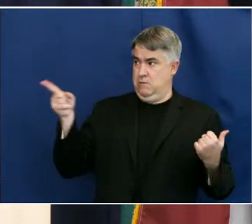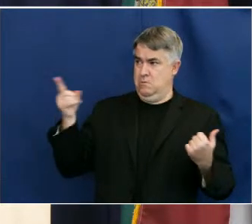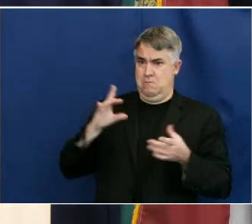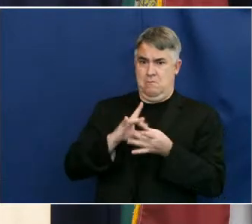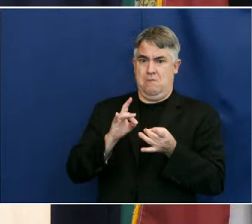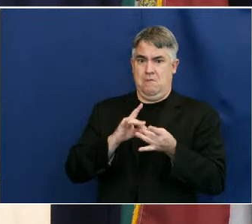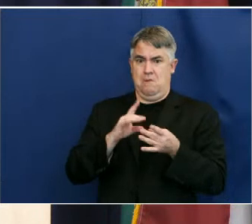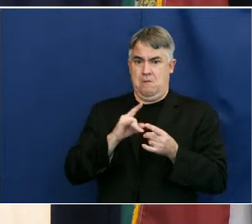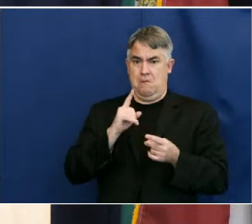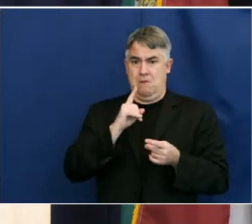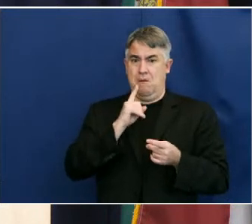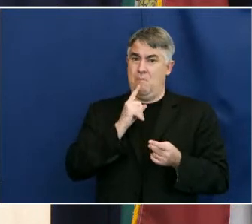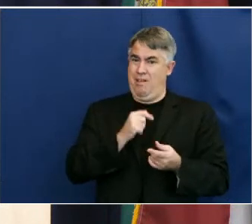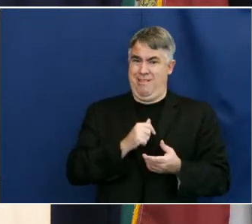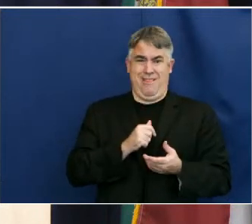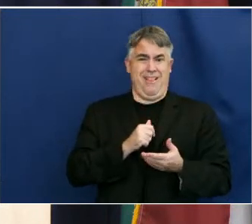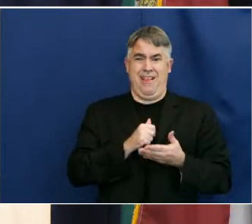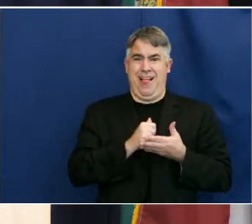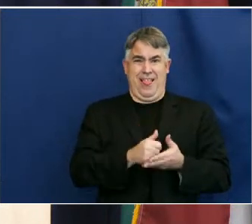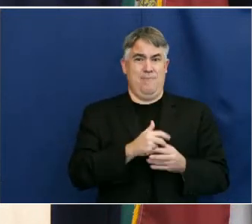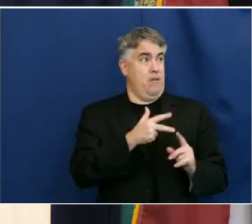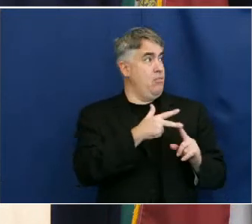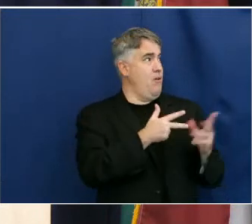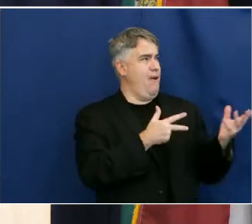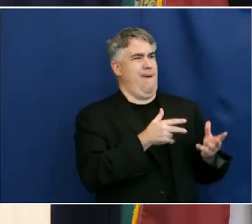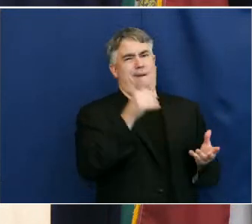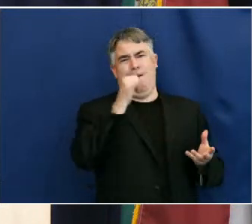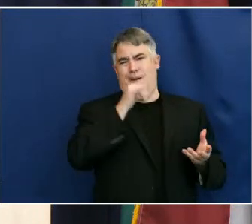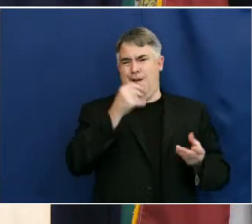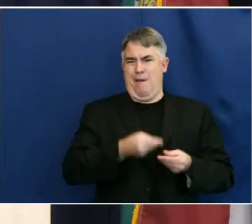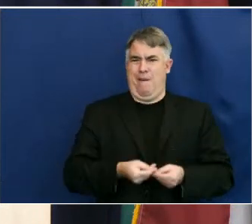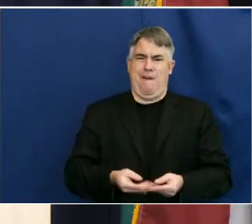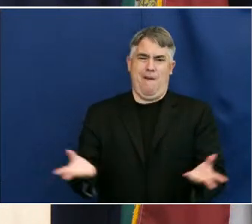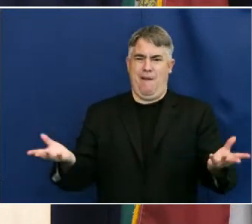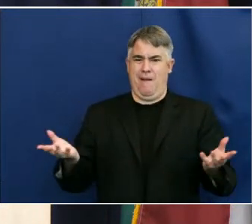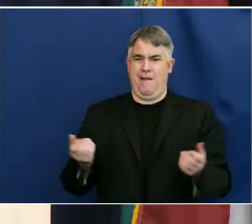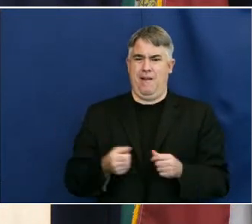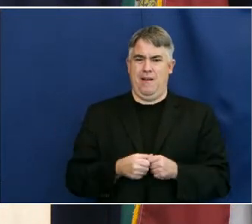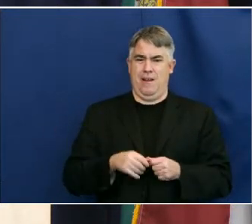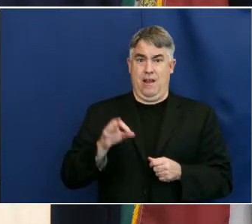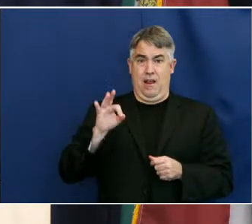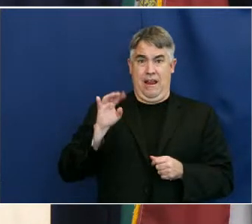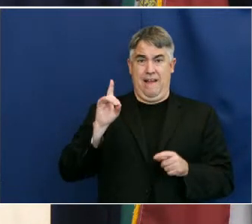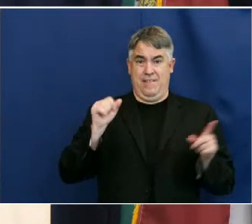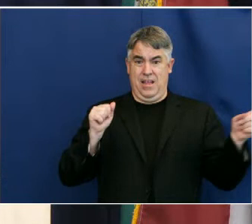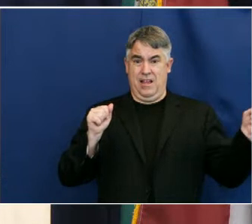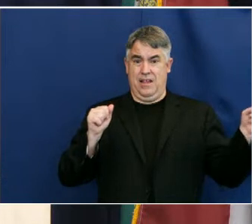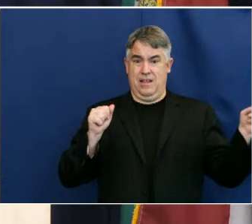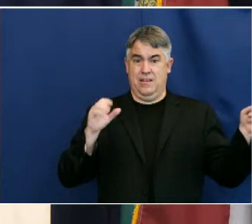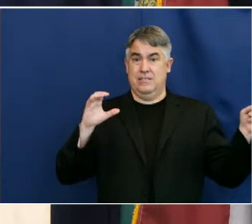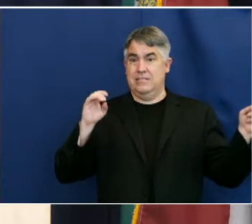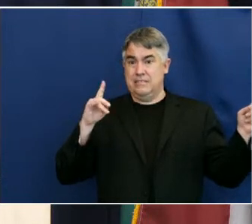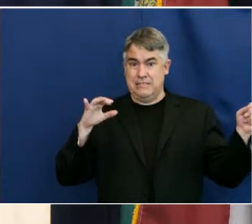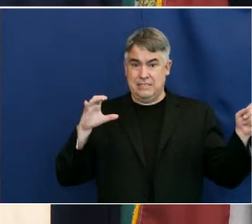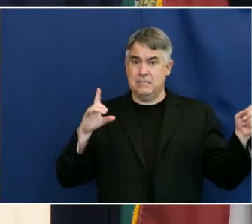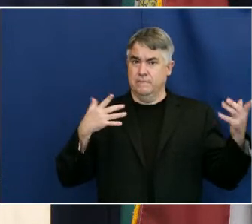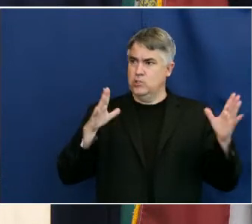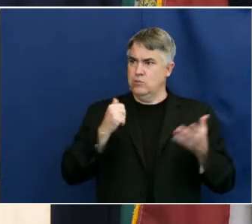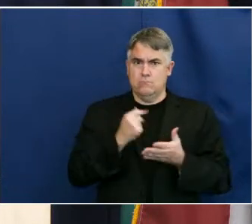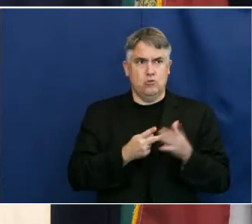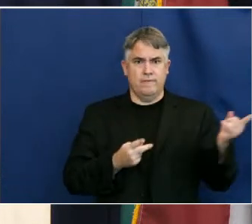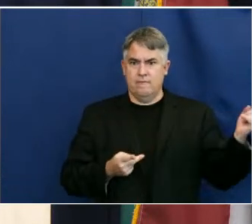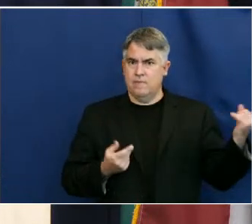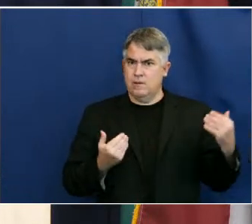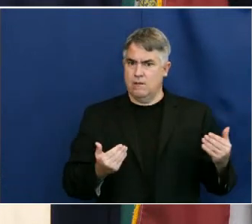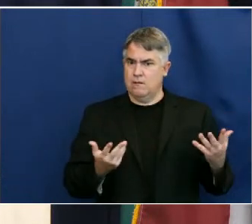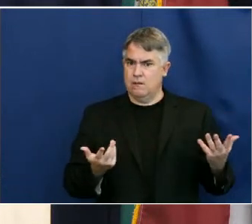vaccine. Obviously, the FDA has authorized the vaccine, CDC has cleared it as well. So presumably it could be coming any day now. So